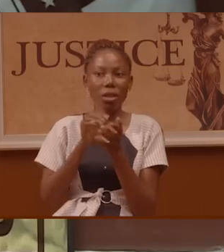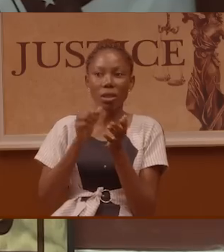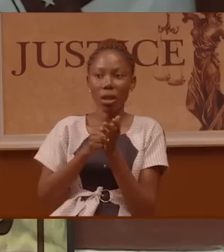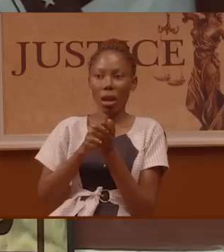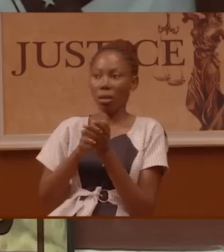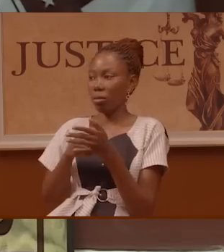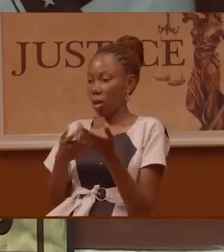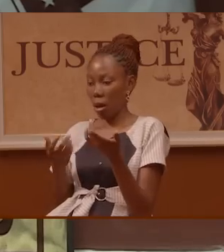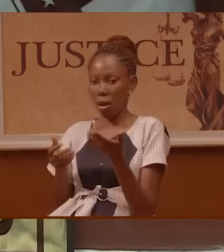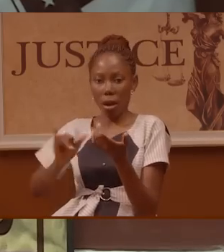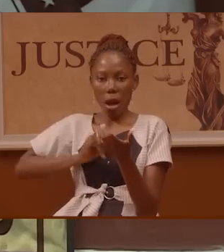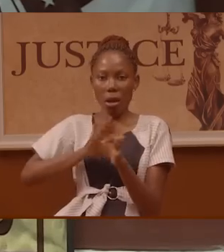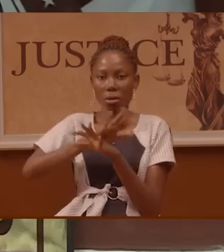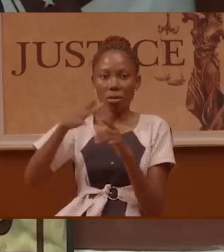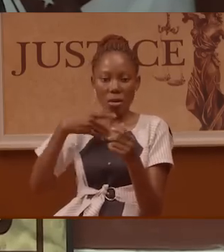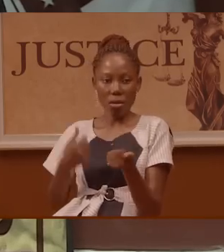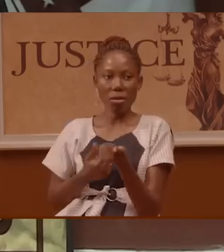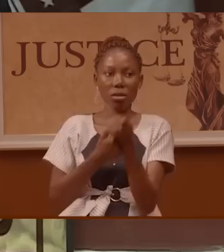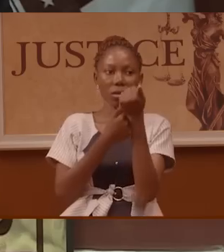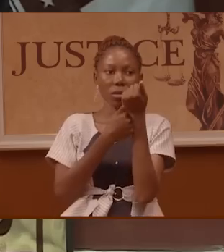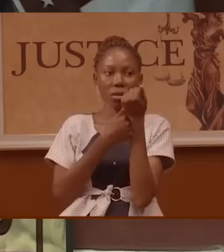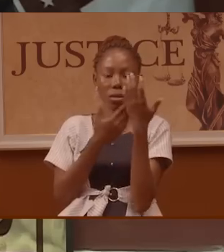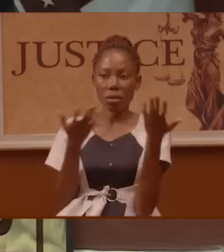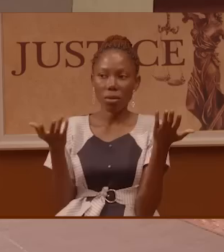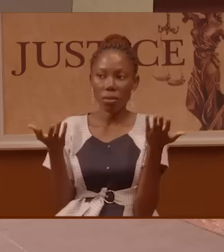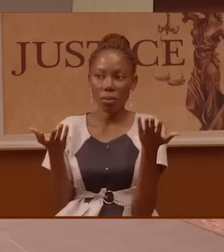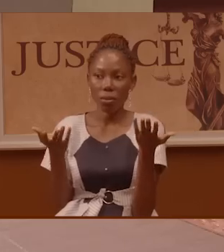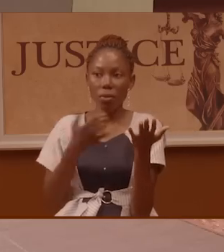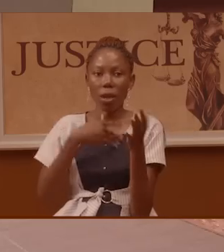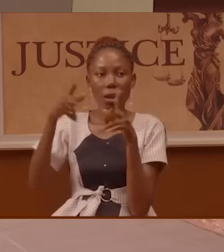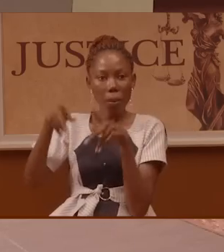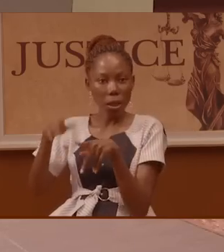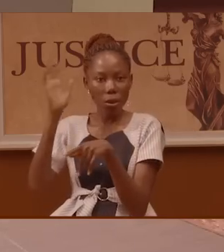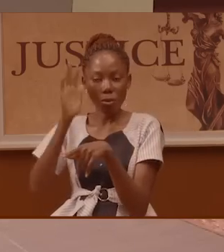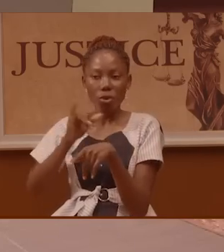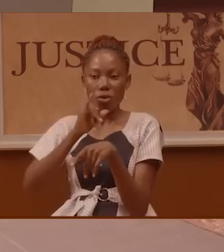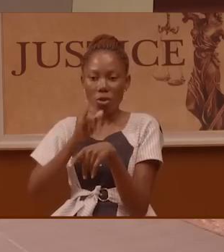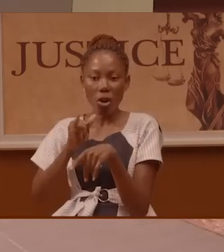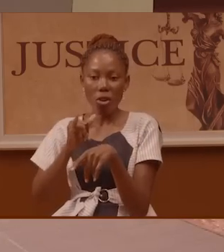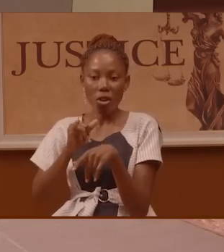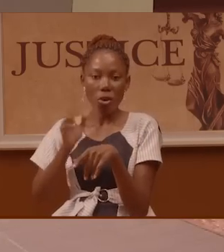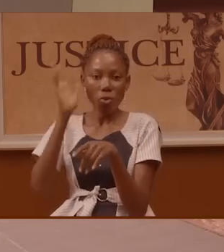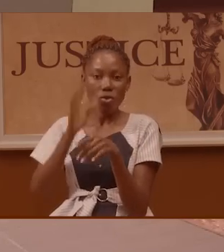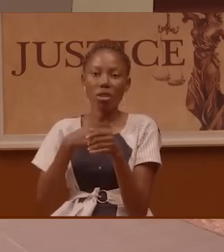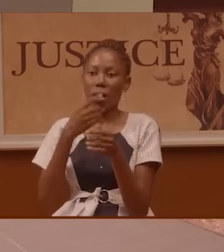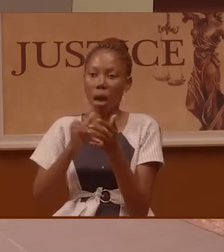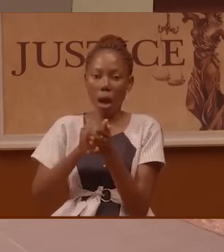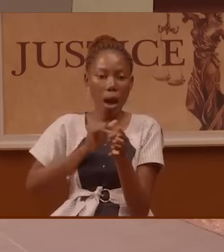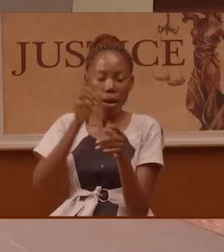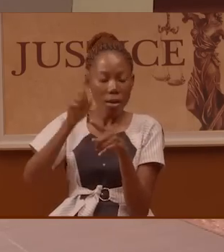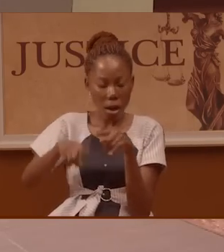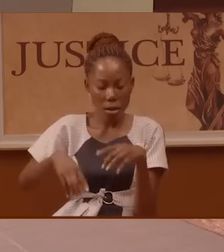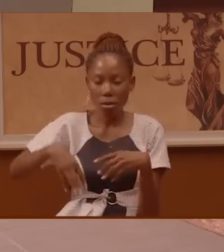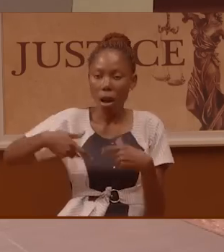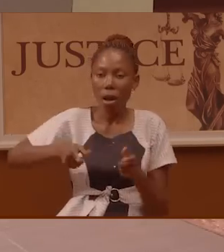the sale. That is it. And that person is buying litigation. God bless you, man. That is litigation. So even if all of you, let